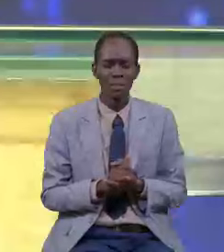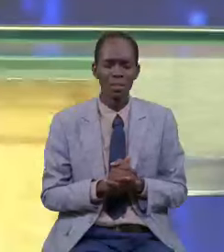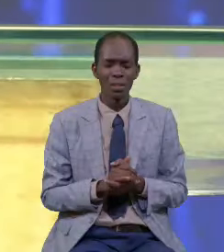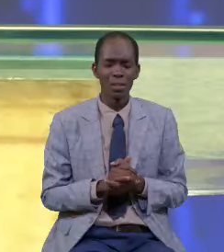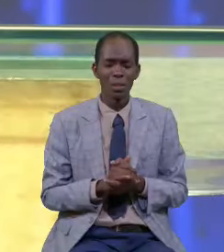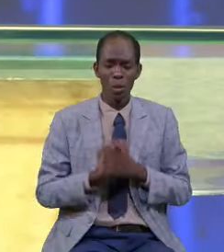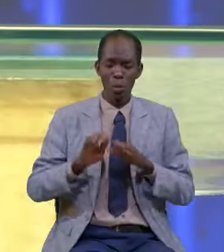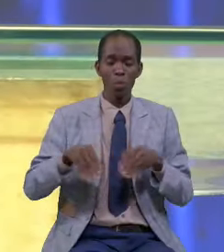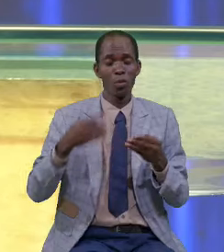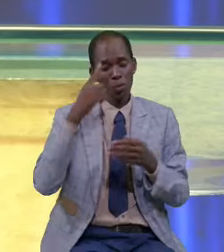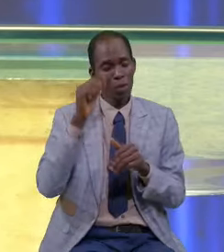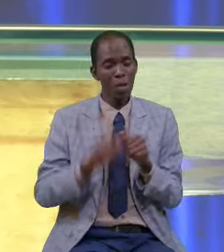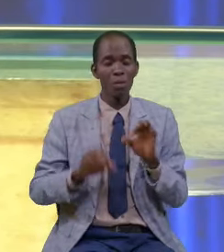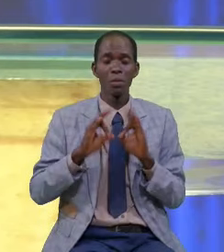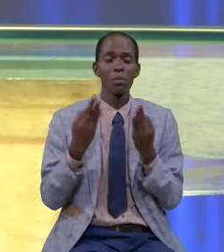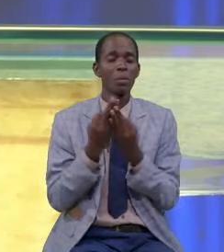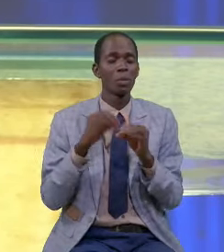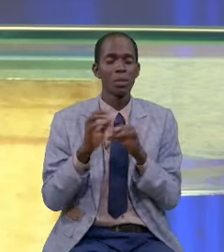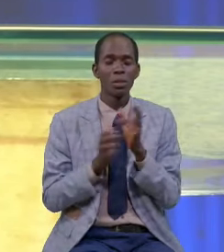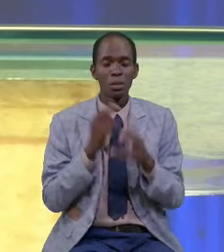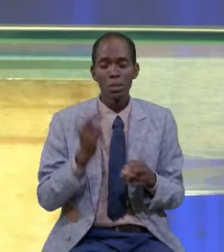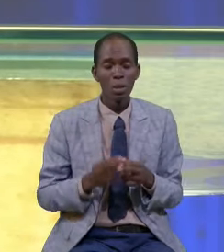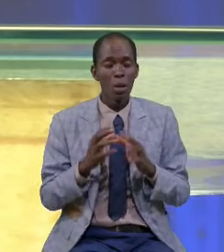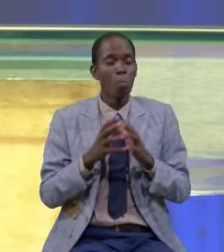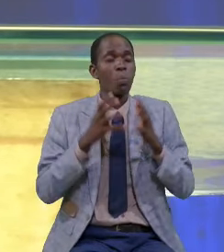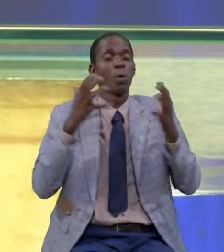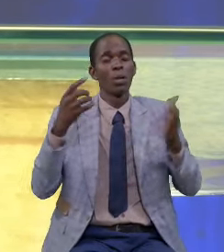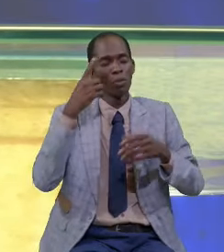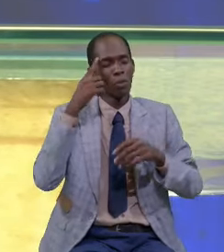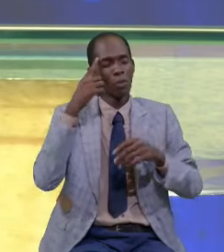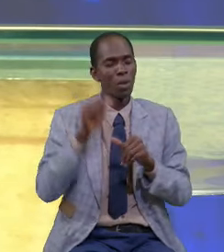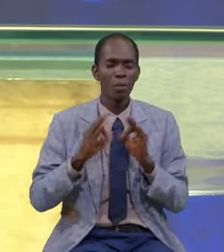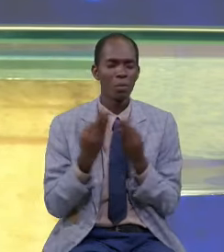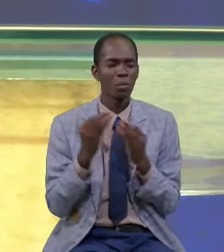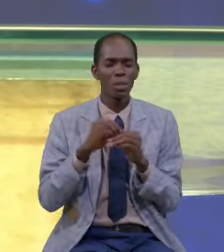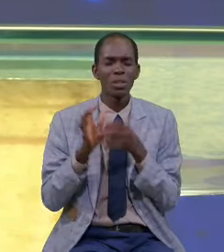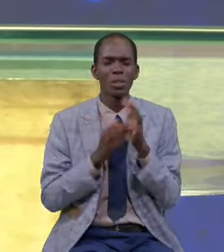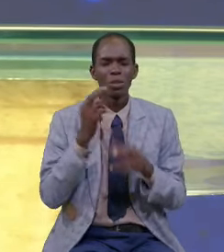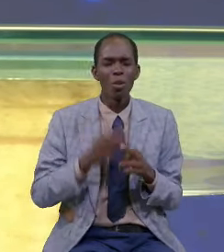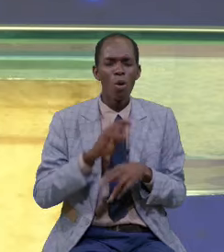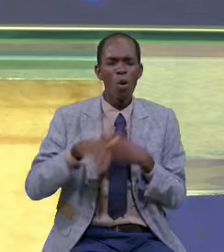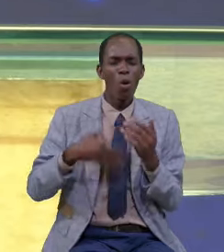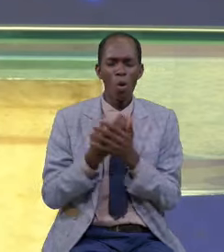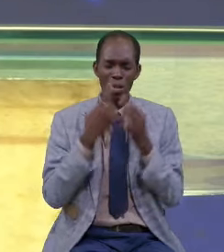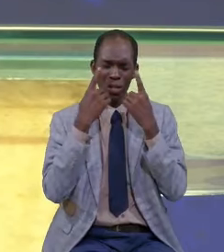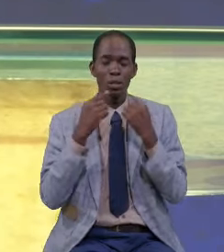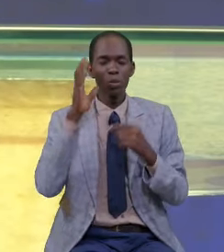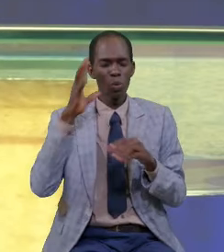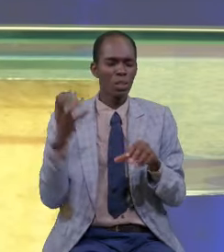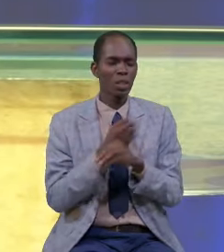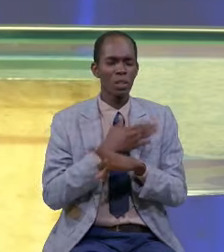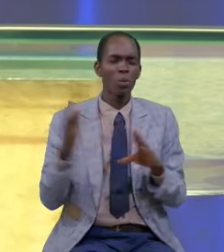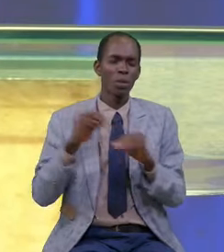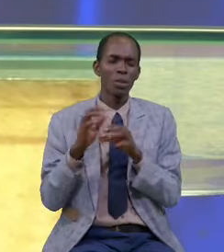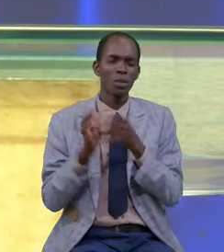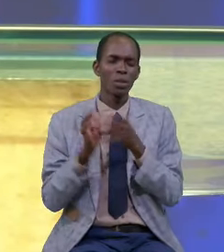Provision for every family. Abundance for every family. All the tears you wipe away. And